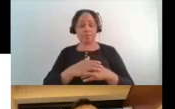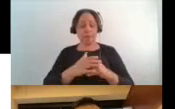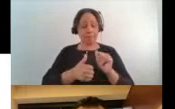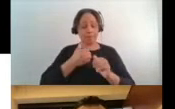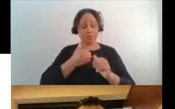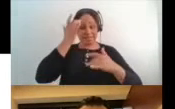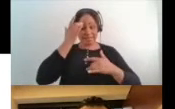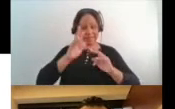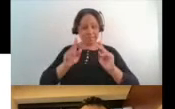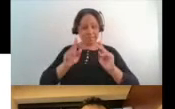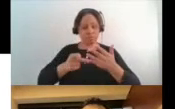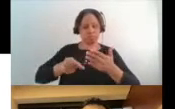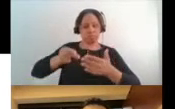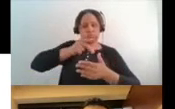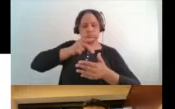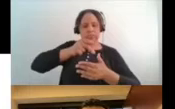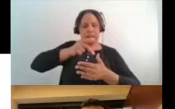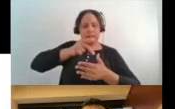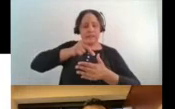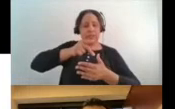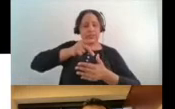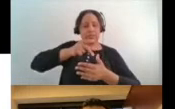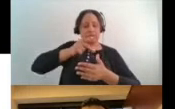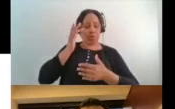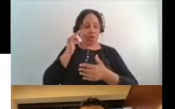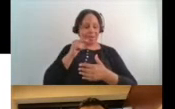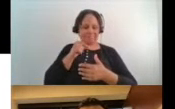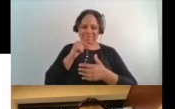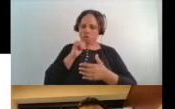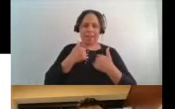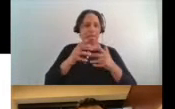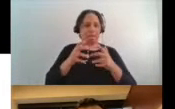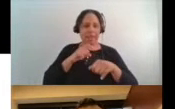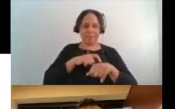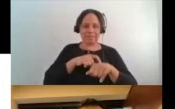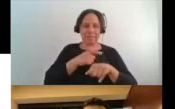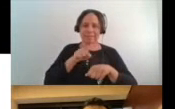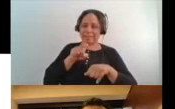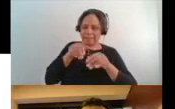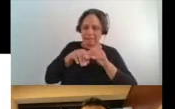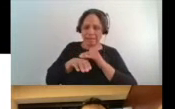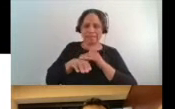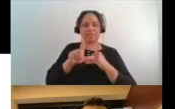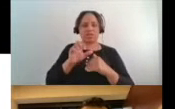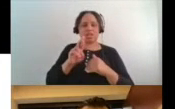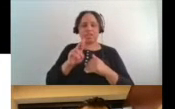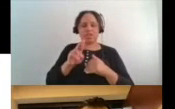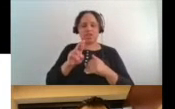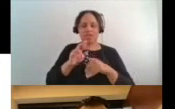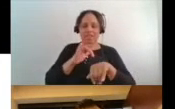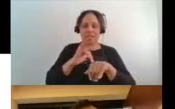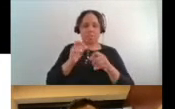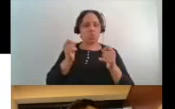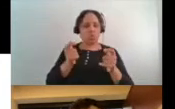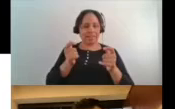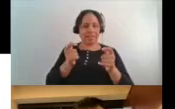the highest on the list because they don't have a lot of time. And so they need access to the livers available quickly, okay? And